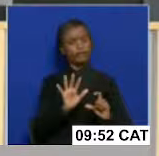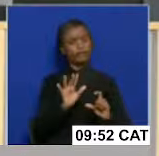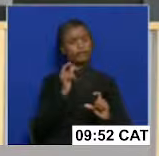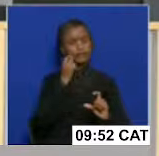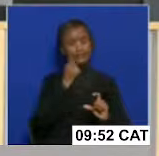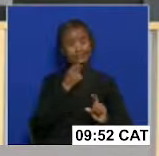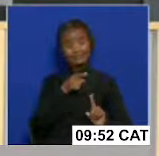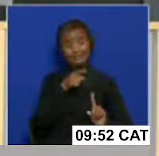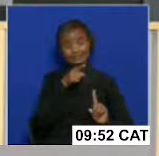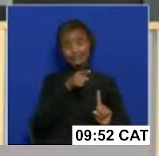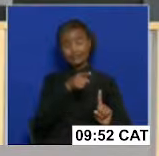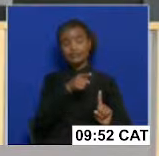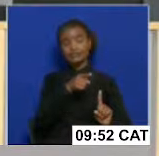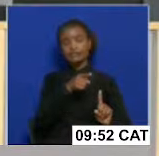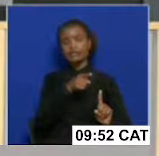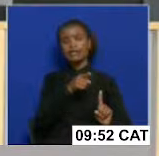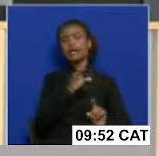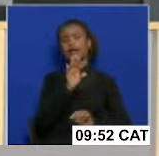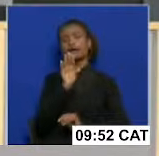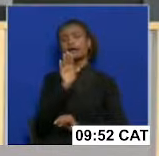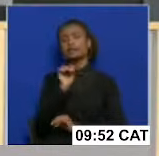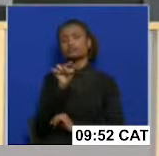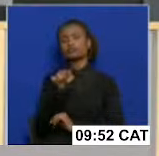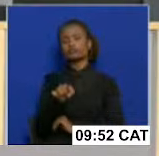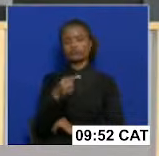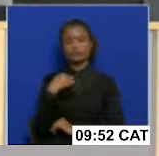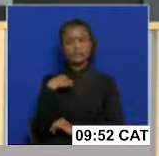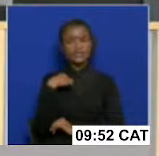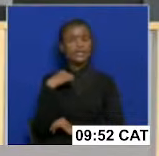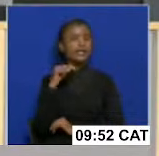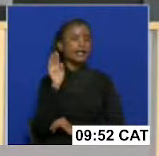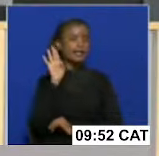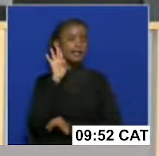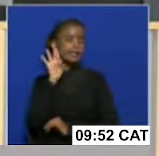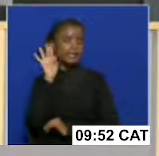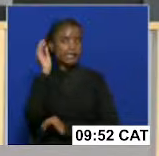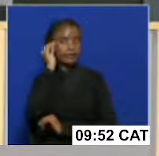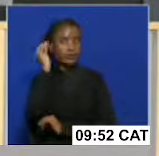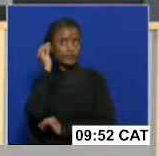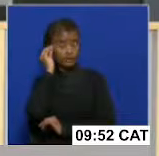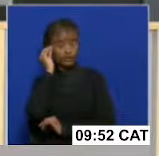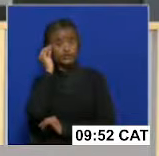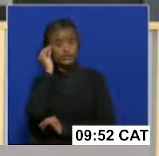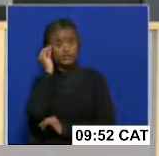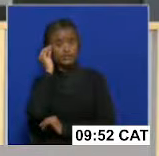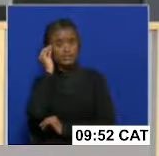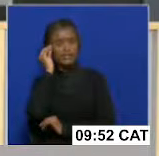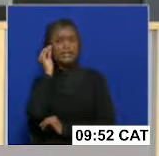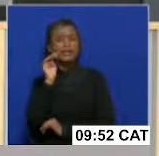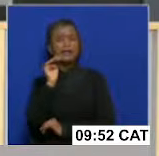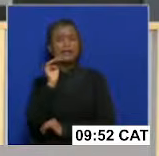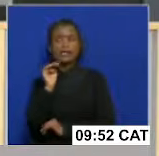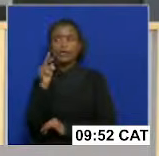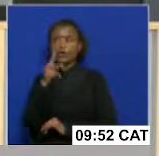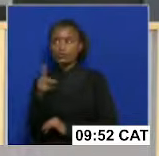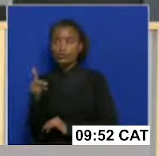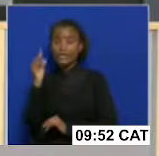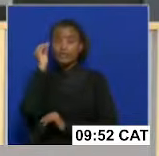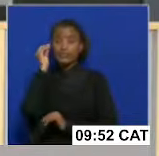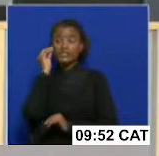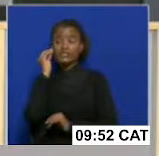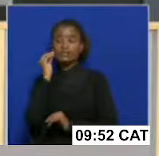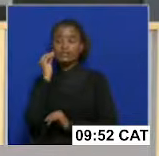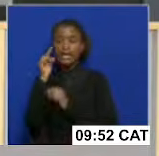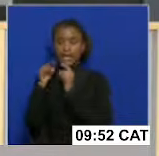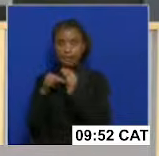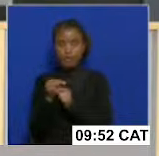to the ground and pass any information that involved money unto him, what did you understand that to mean? What did you understand him to be asking